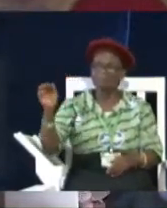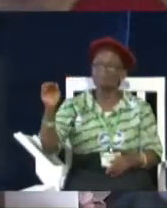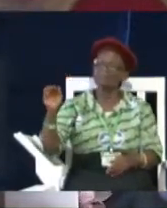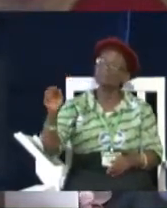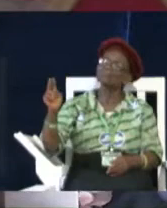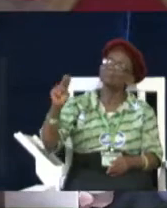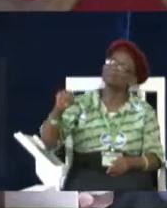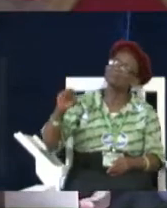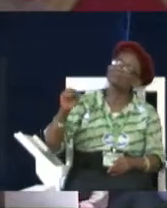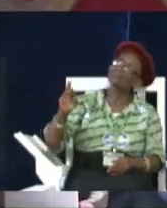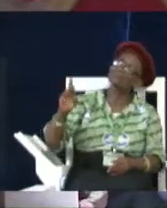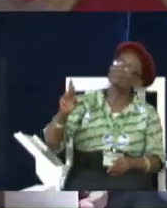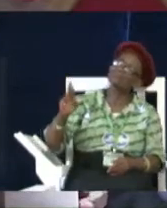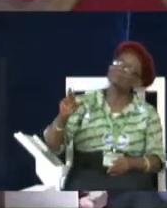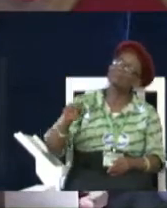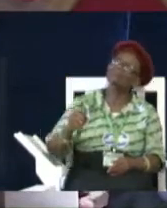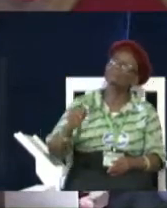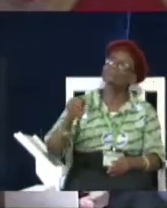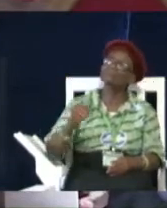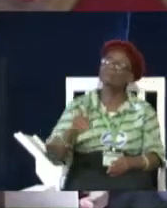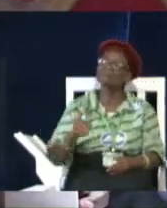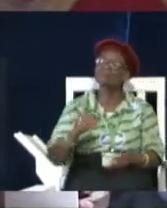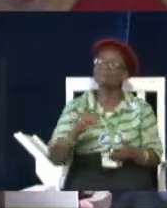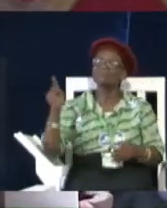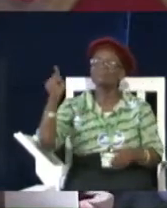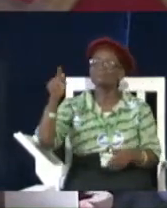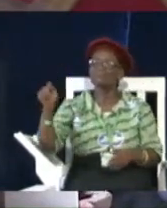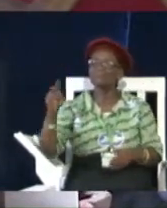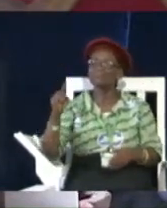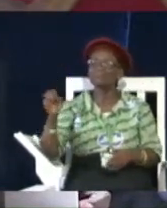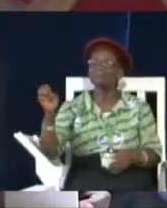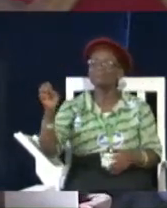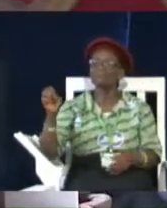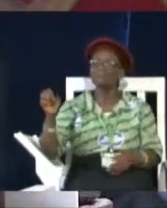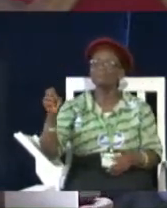I like the testimony of one of my sisters who said,